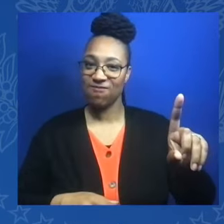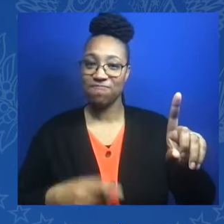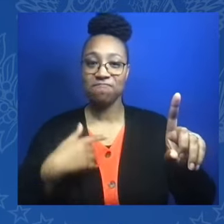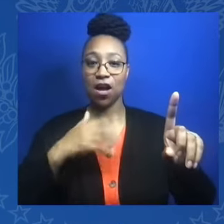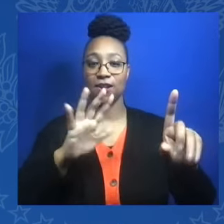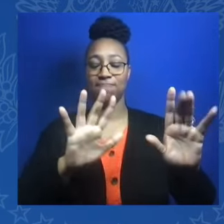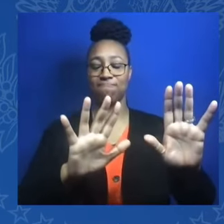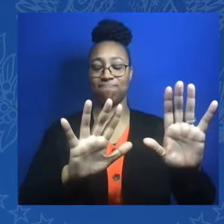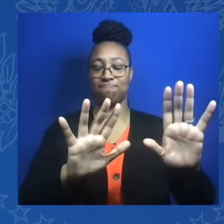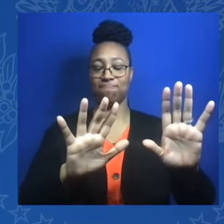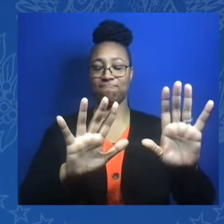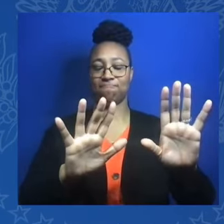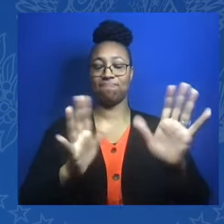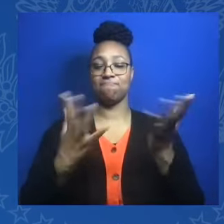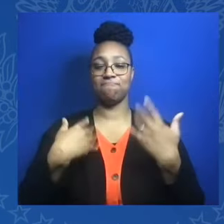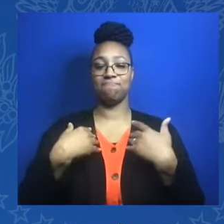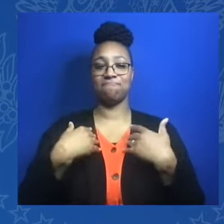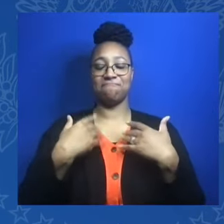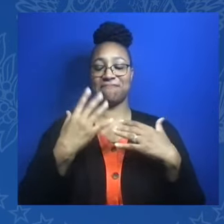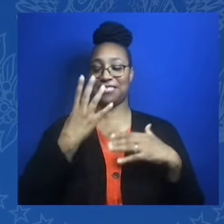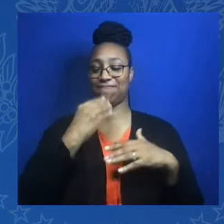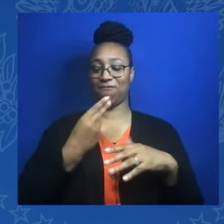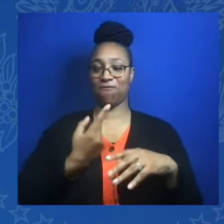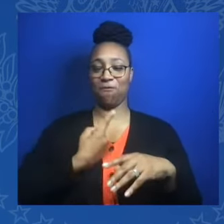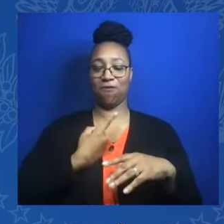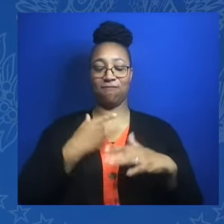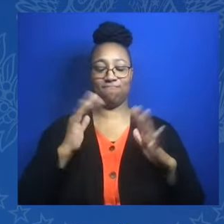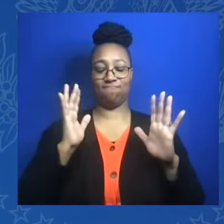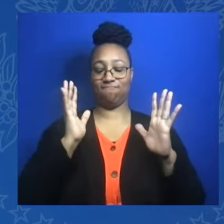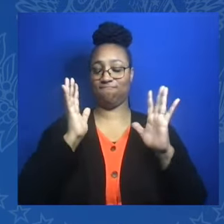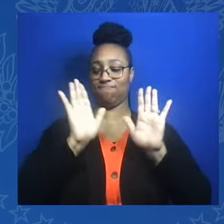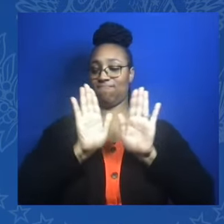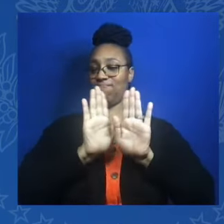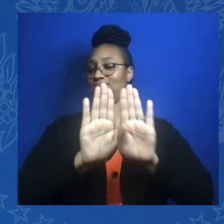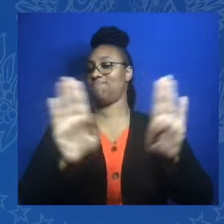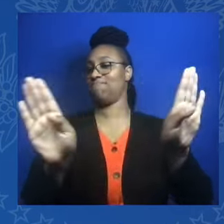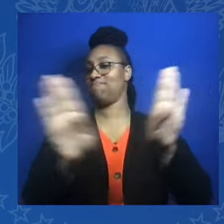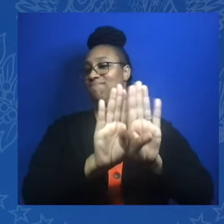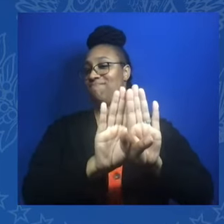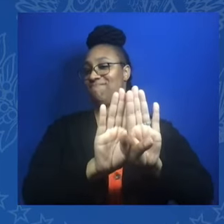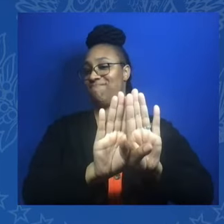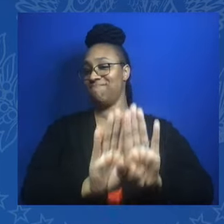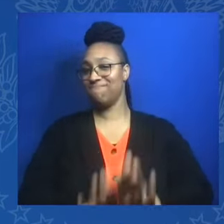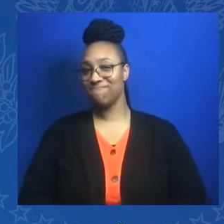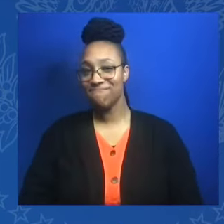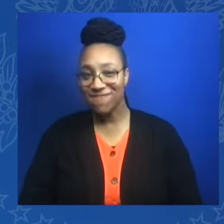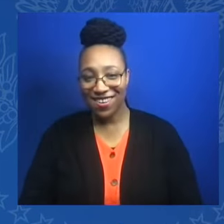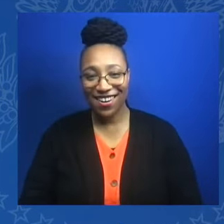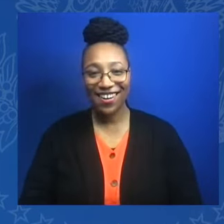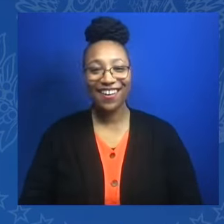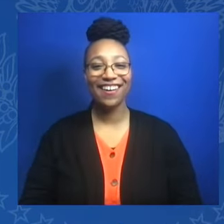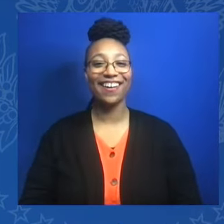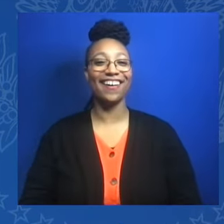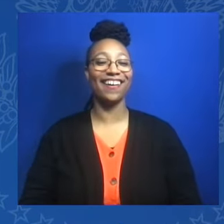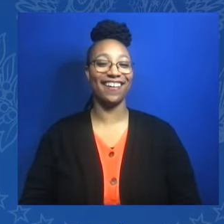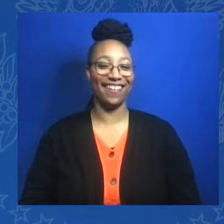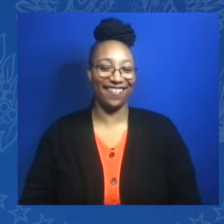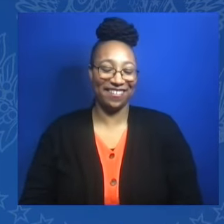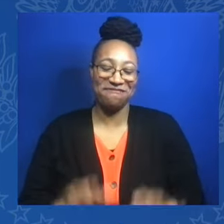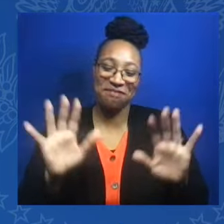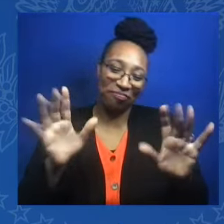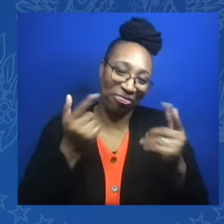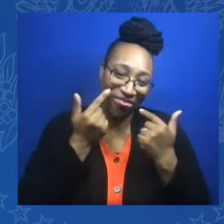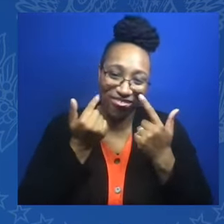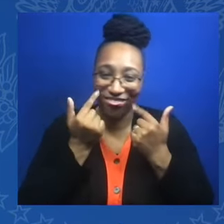To take a partnership between Canada and the United States as a given. But when you stop and think about it, it's